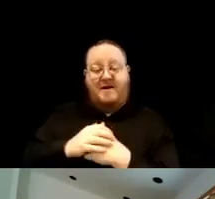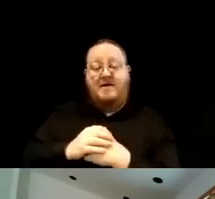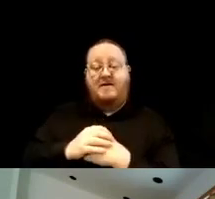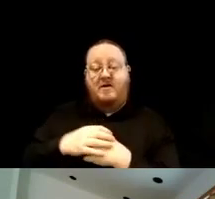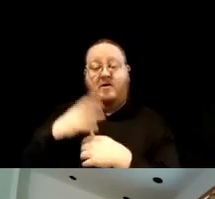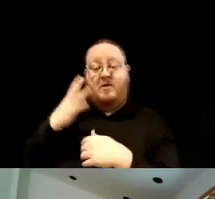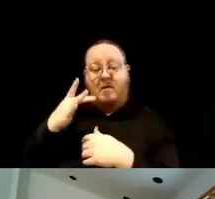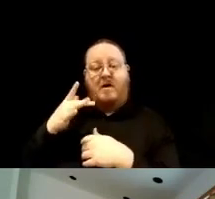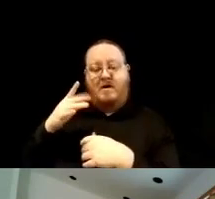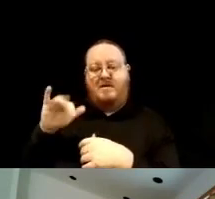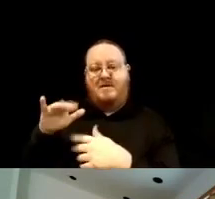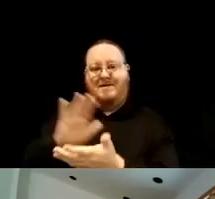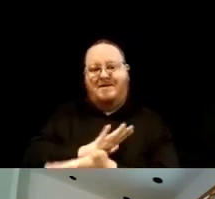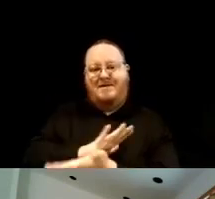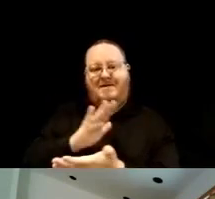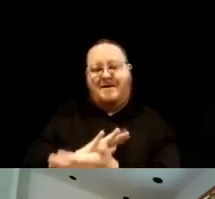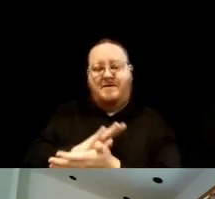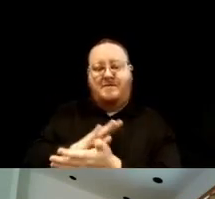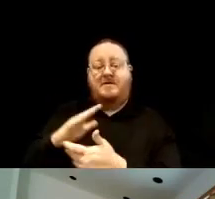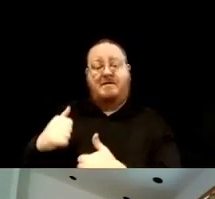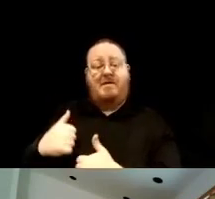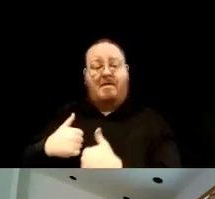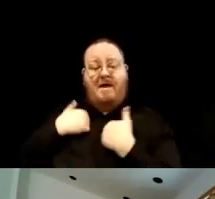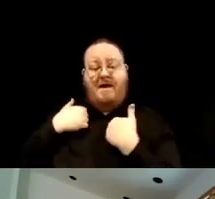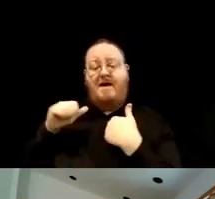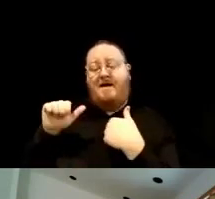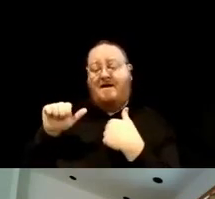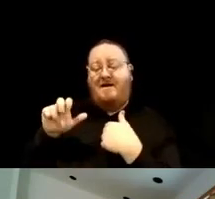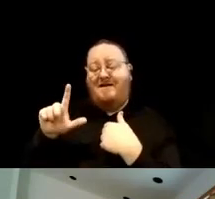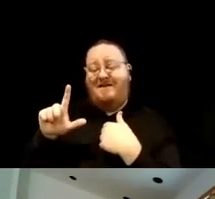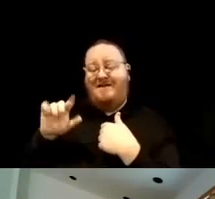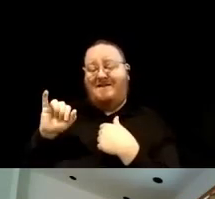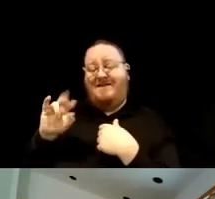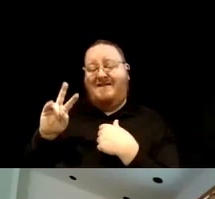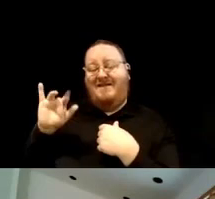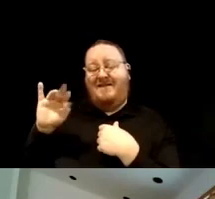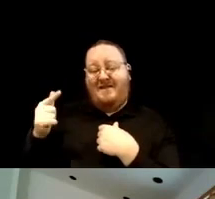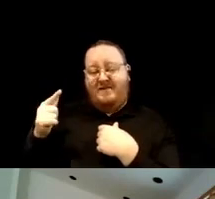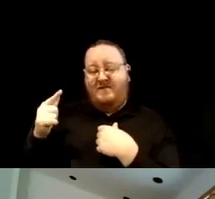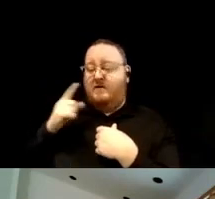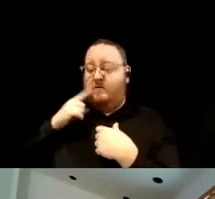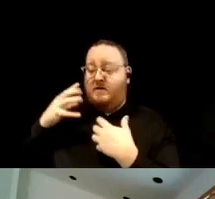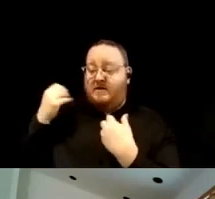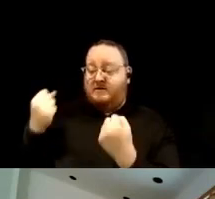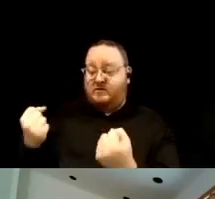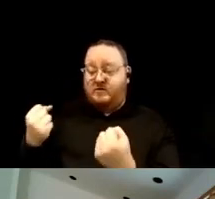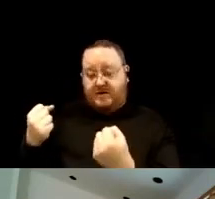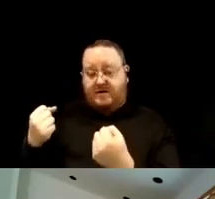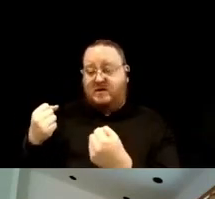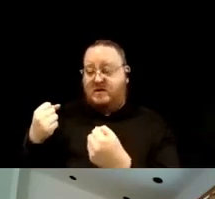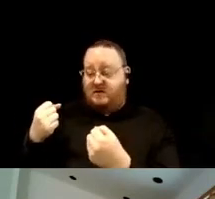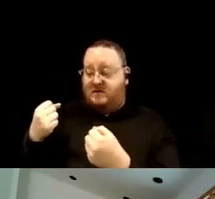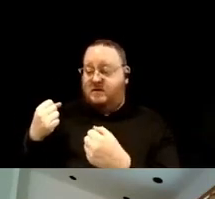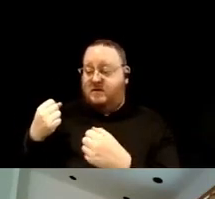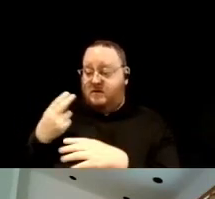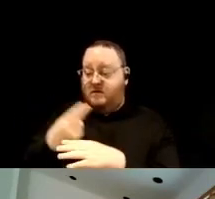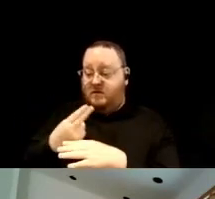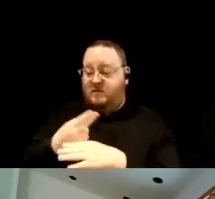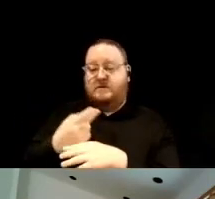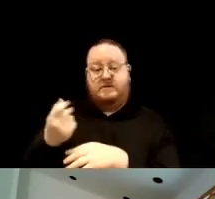breathing document, and the strength of it is in our using it, understanding it,